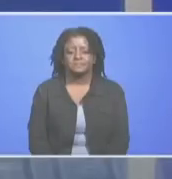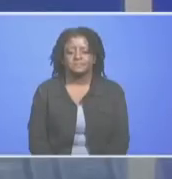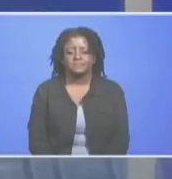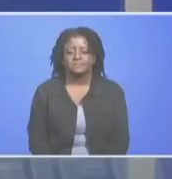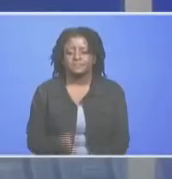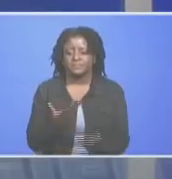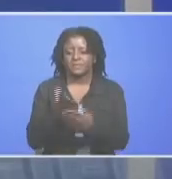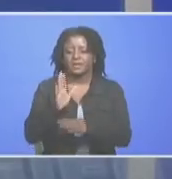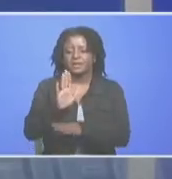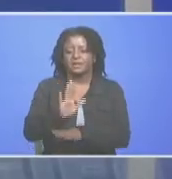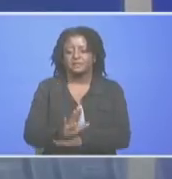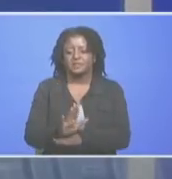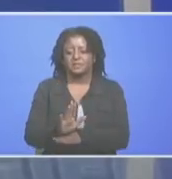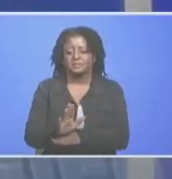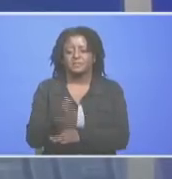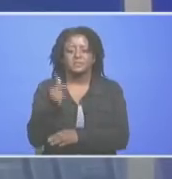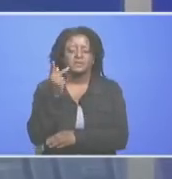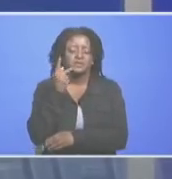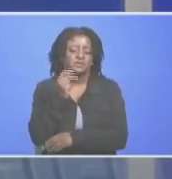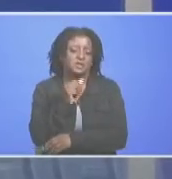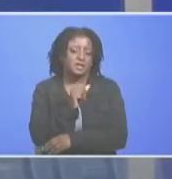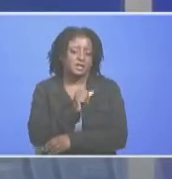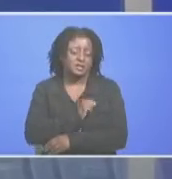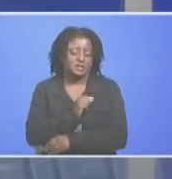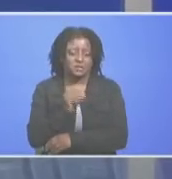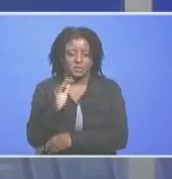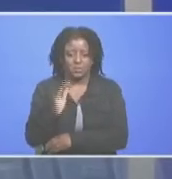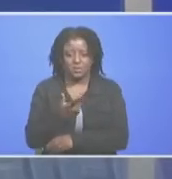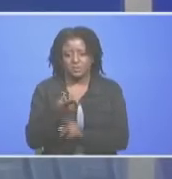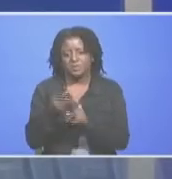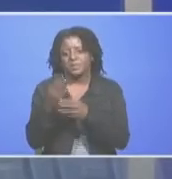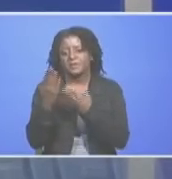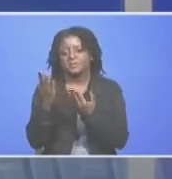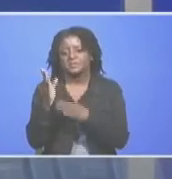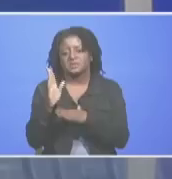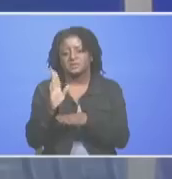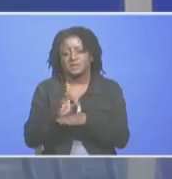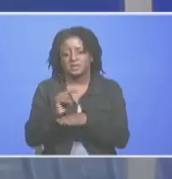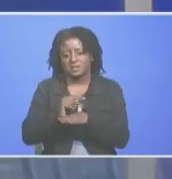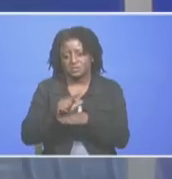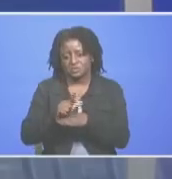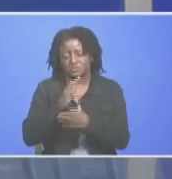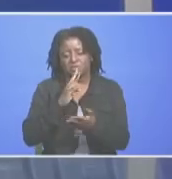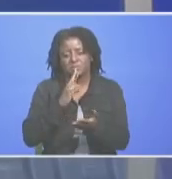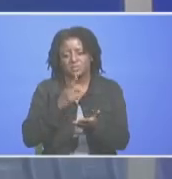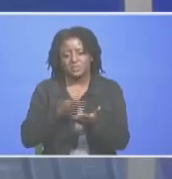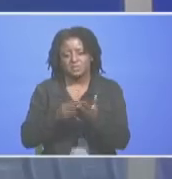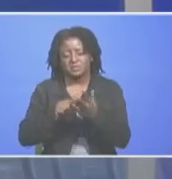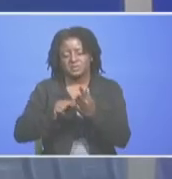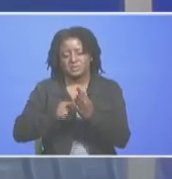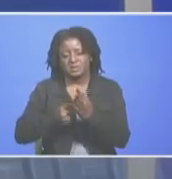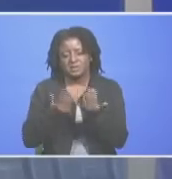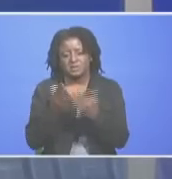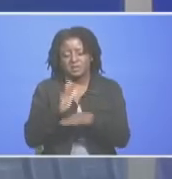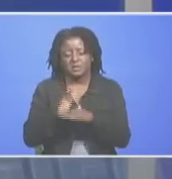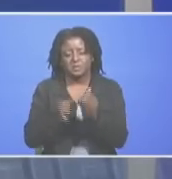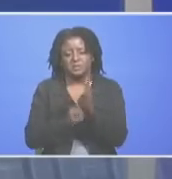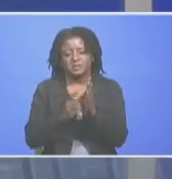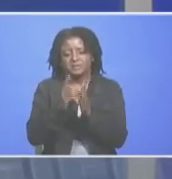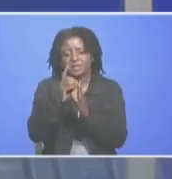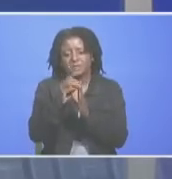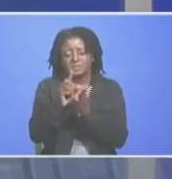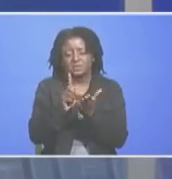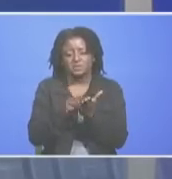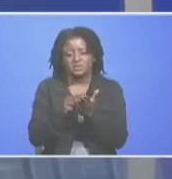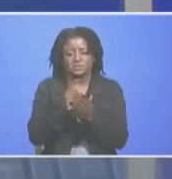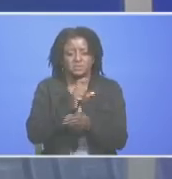Good evening, everyone. I'm Keishla Adderley, and welcome to the Bahamas Tonight, the National Report. We begin tonight with some developing news. The police